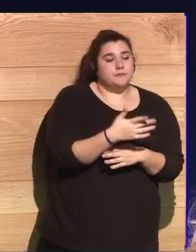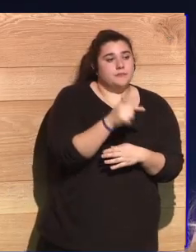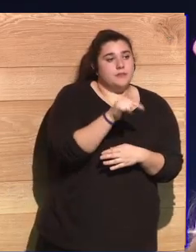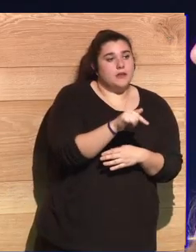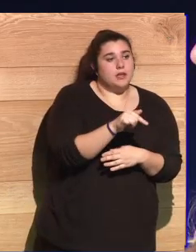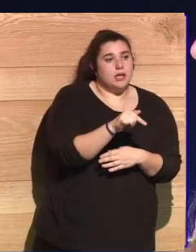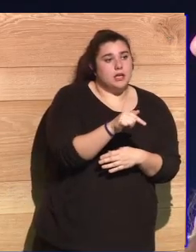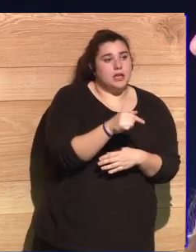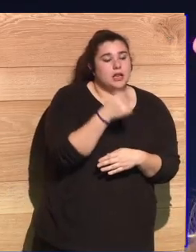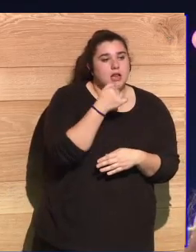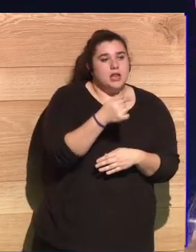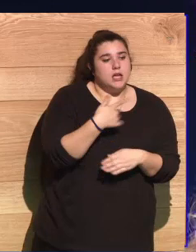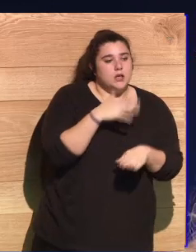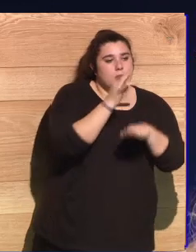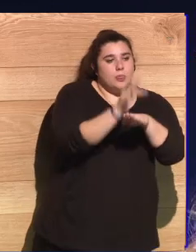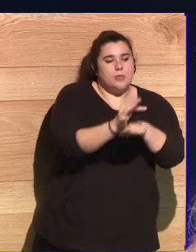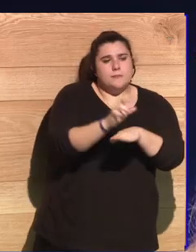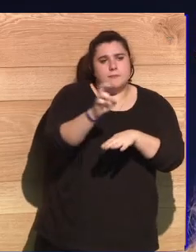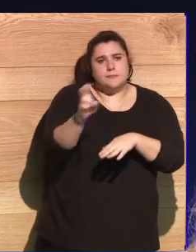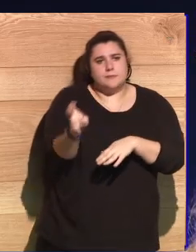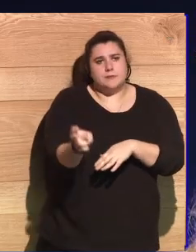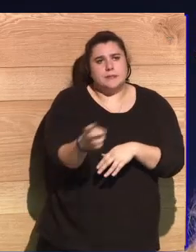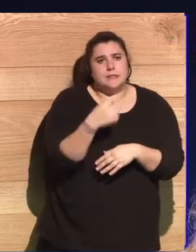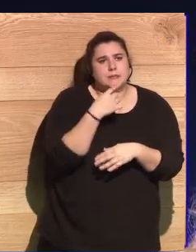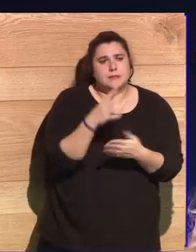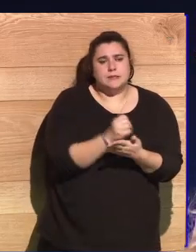grave, I no sooner walked